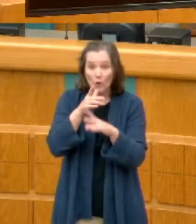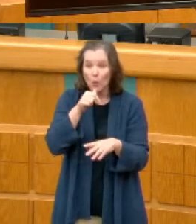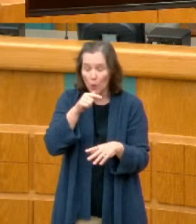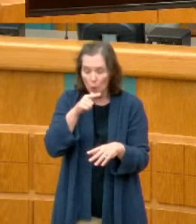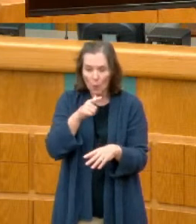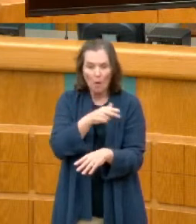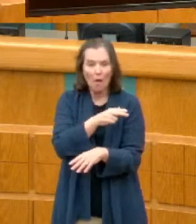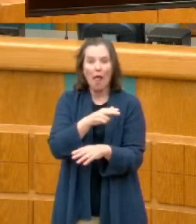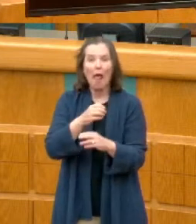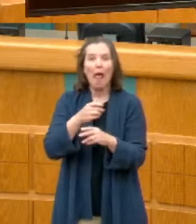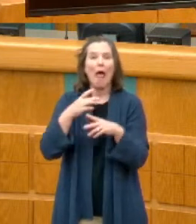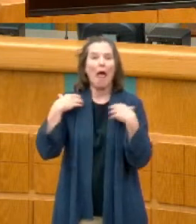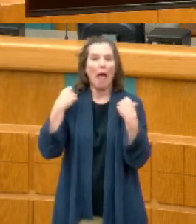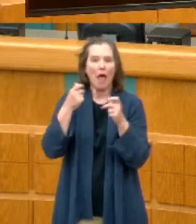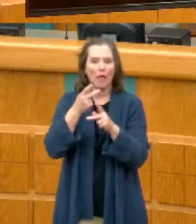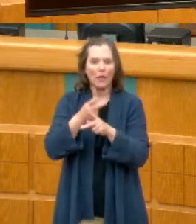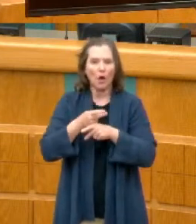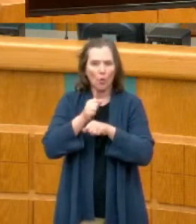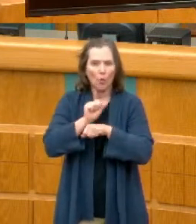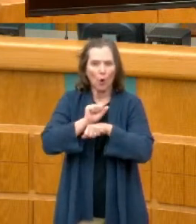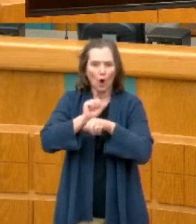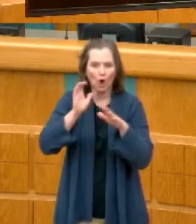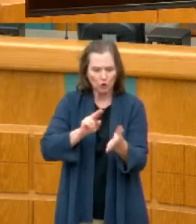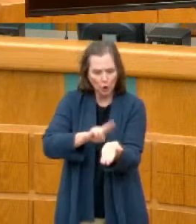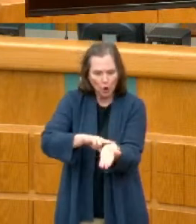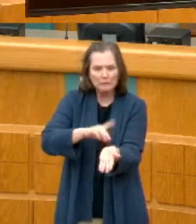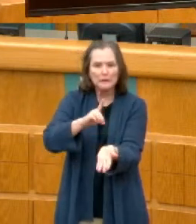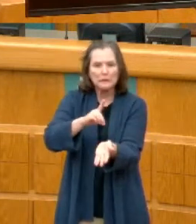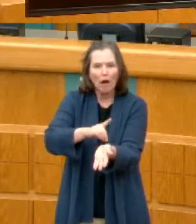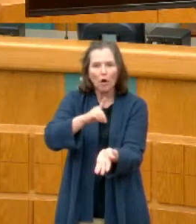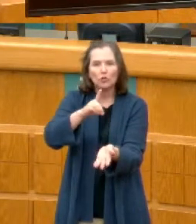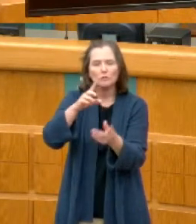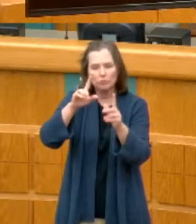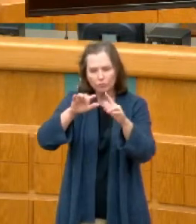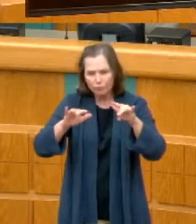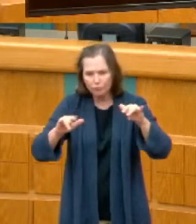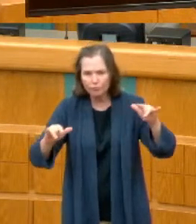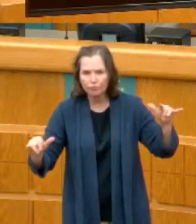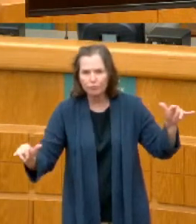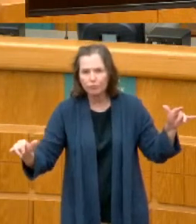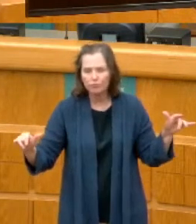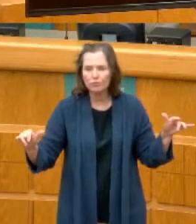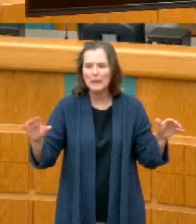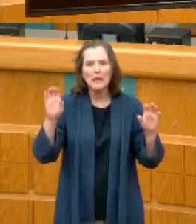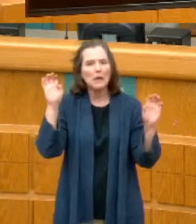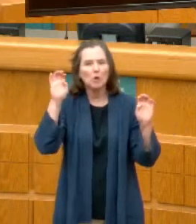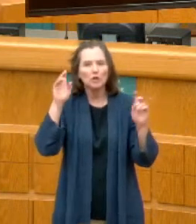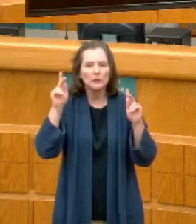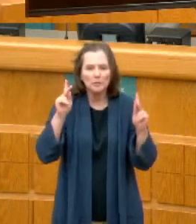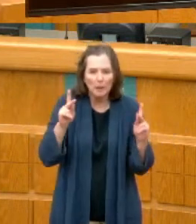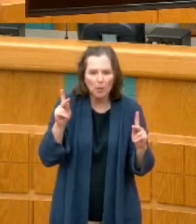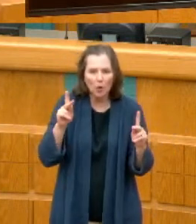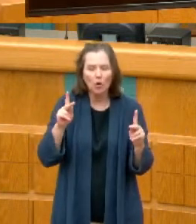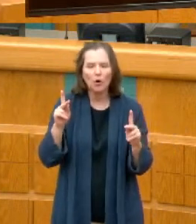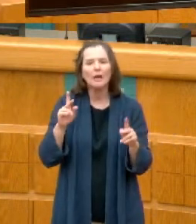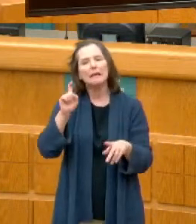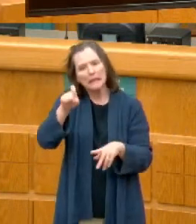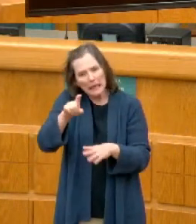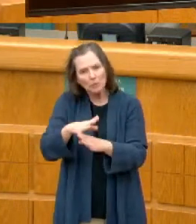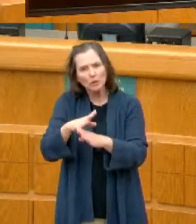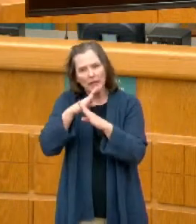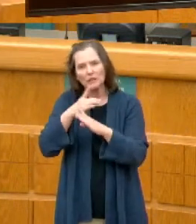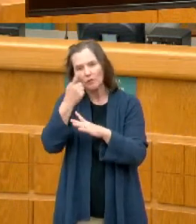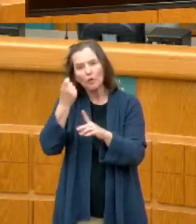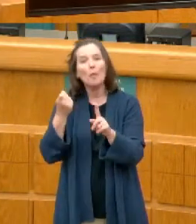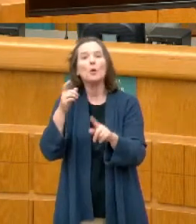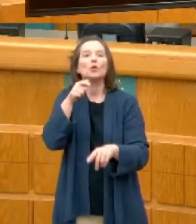HCA, Driscoll, and Christi system alone, not to mention the other thousands and thousands of associated